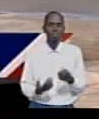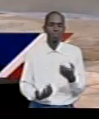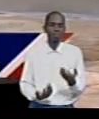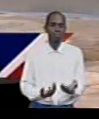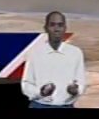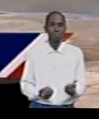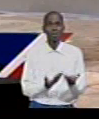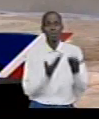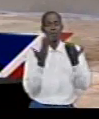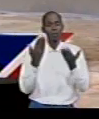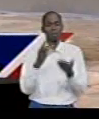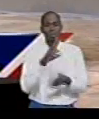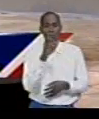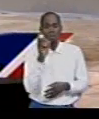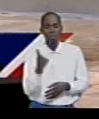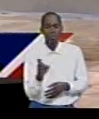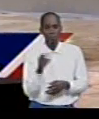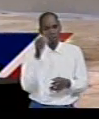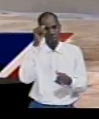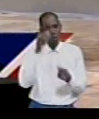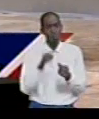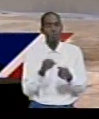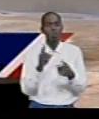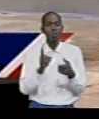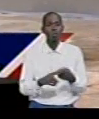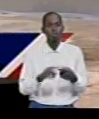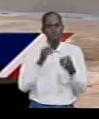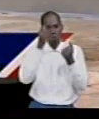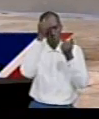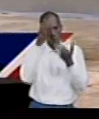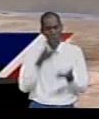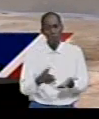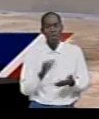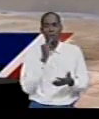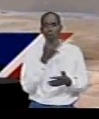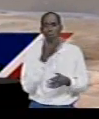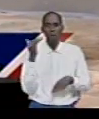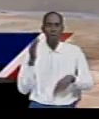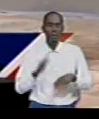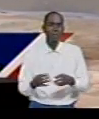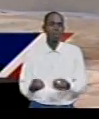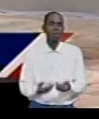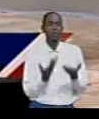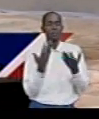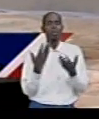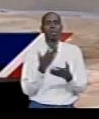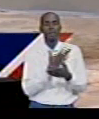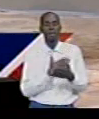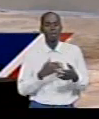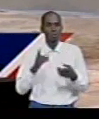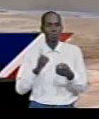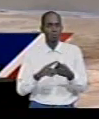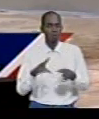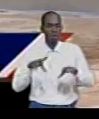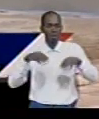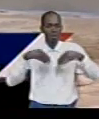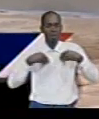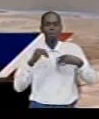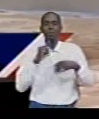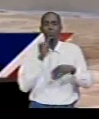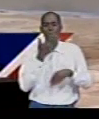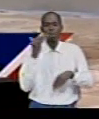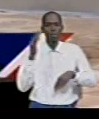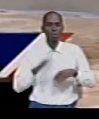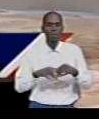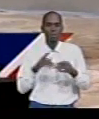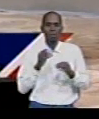to obey is better than sacrifice, and to hearken than the fat of rams." Look at